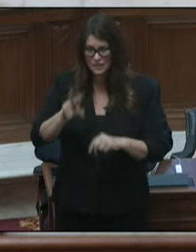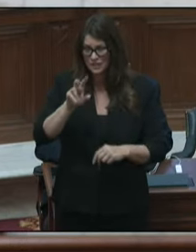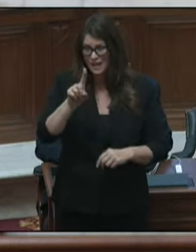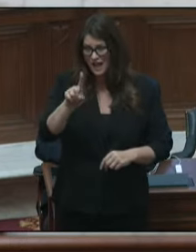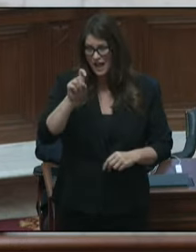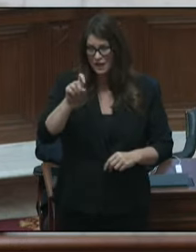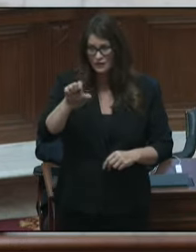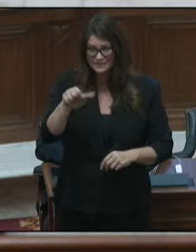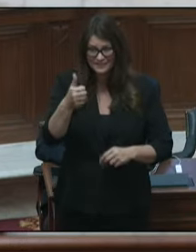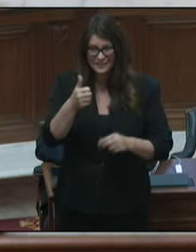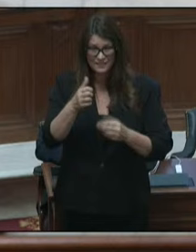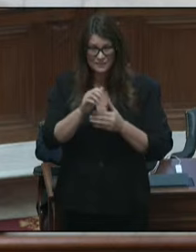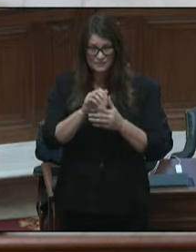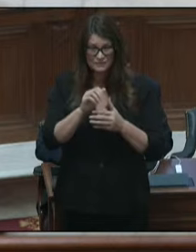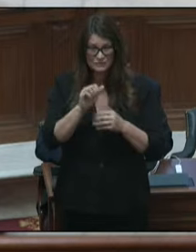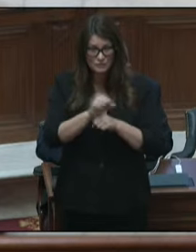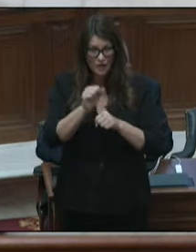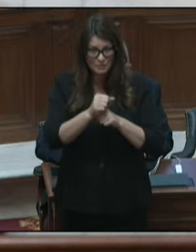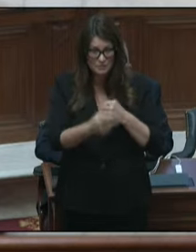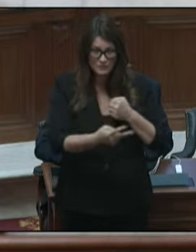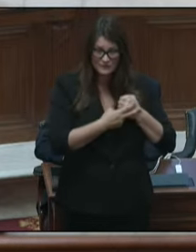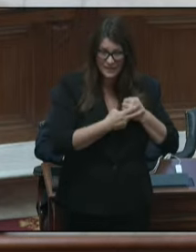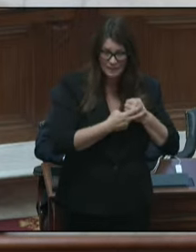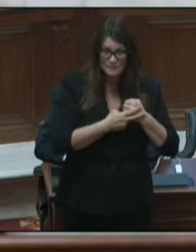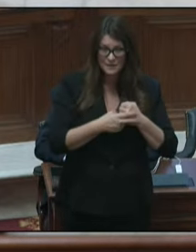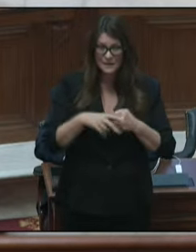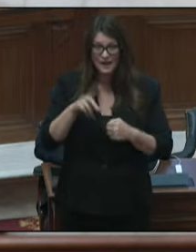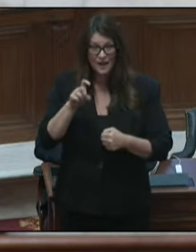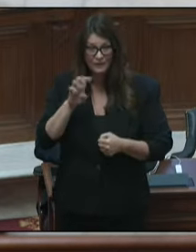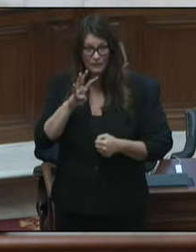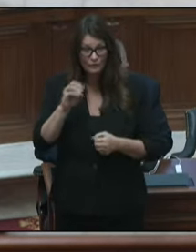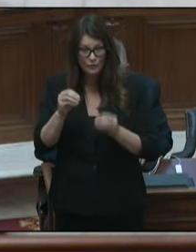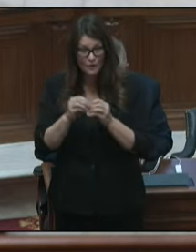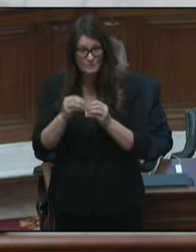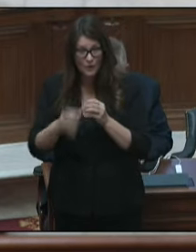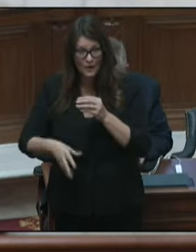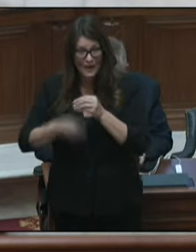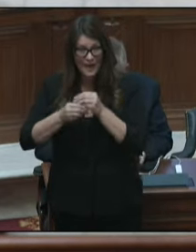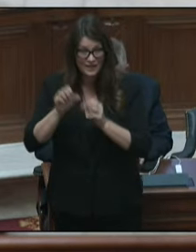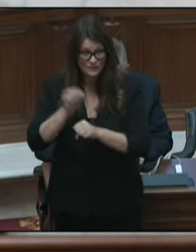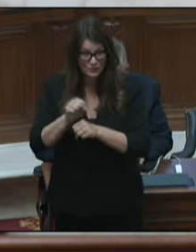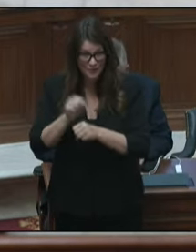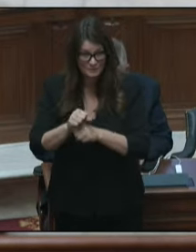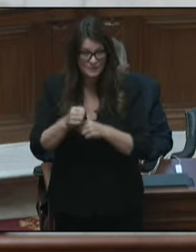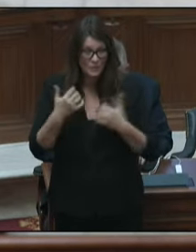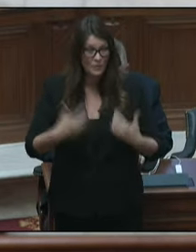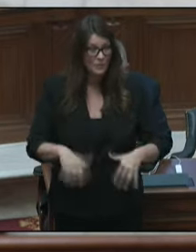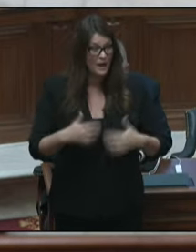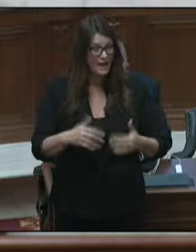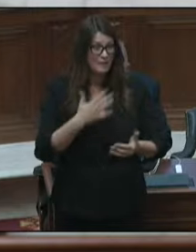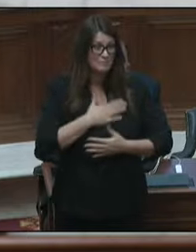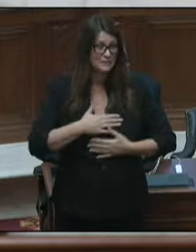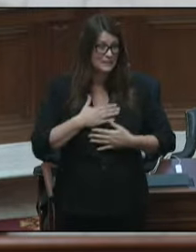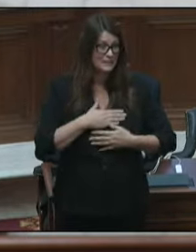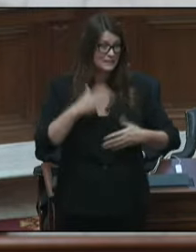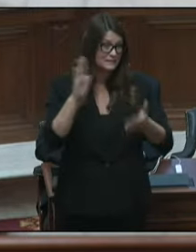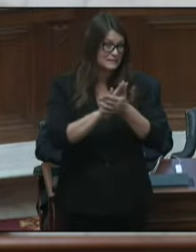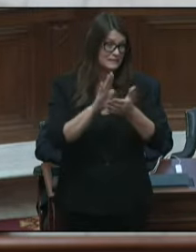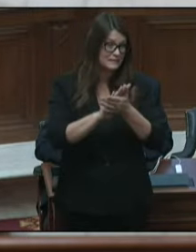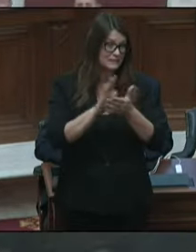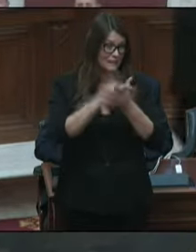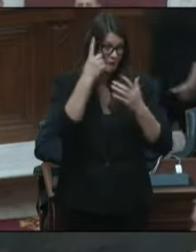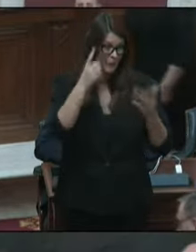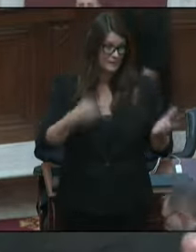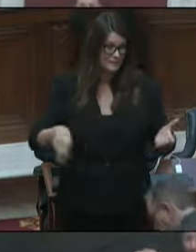210 retained jobs, and 140 more jobs that are being added. Please give all these folks your heartfelt